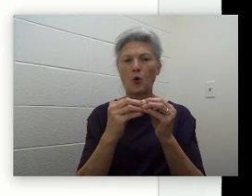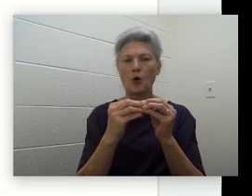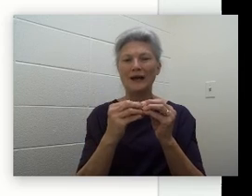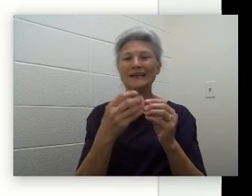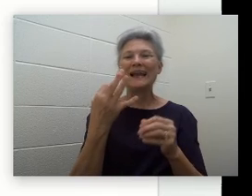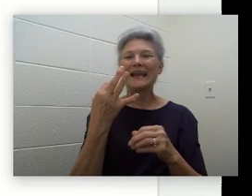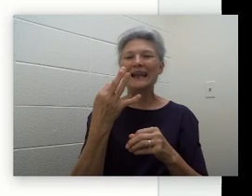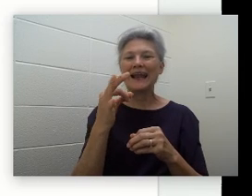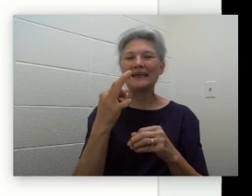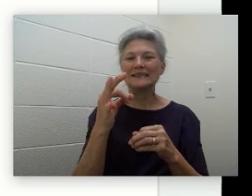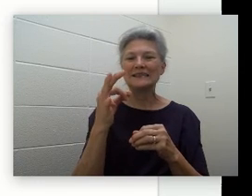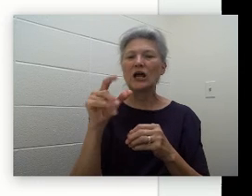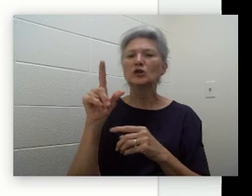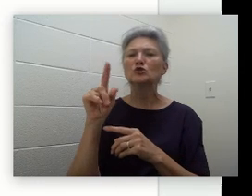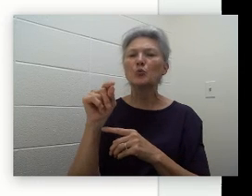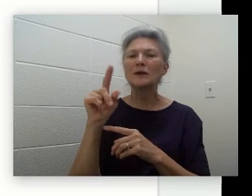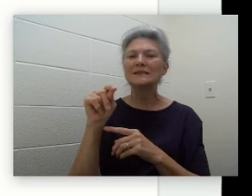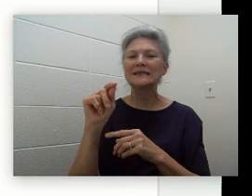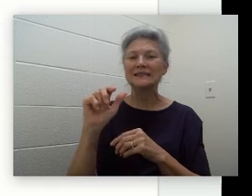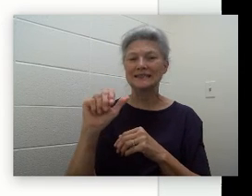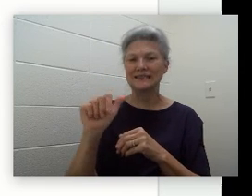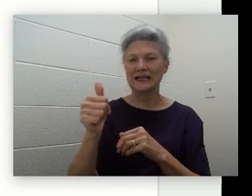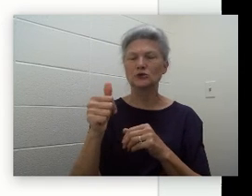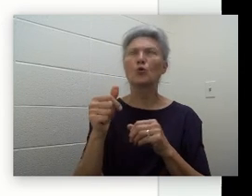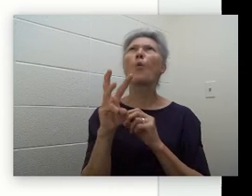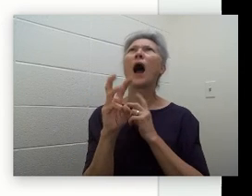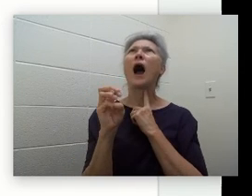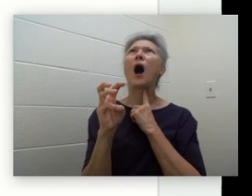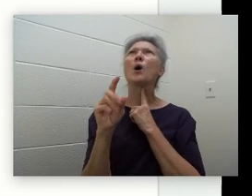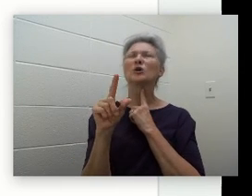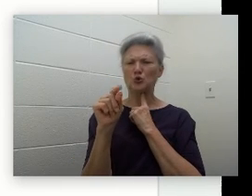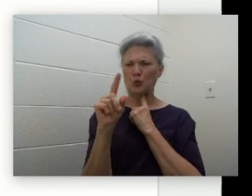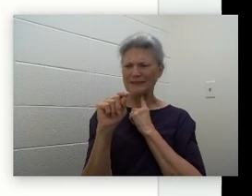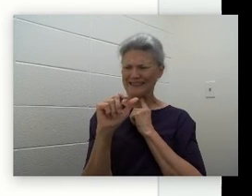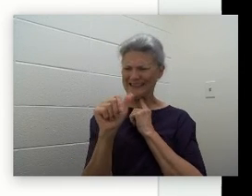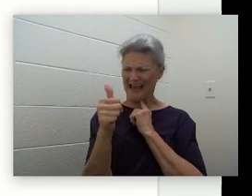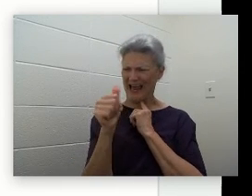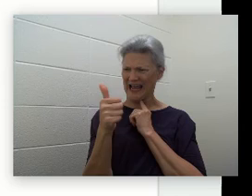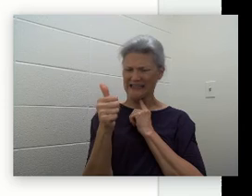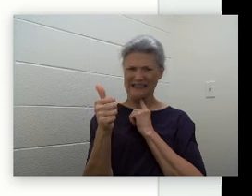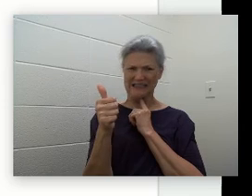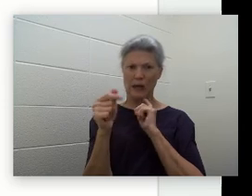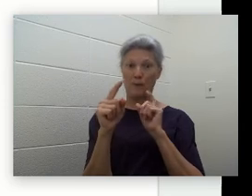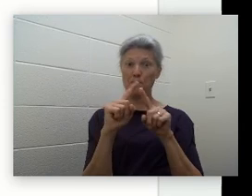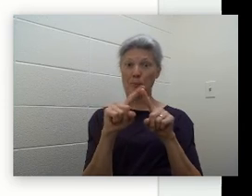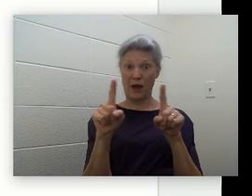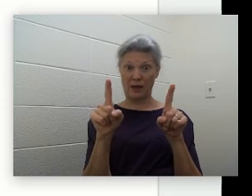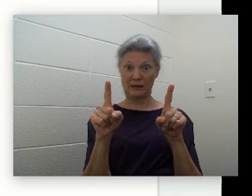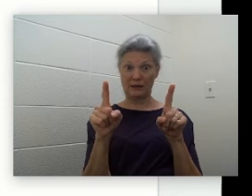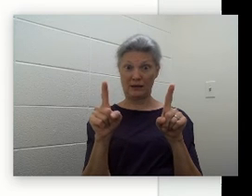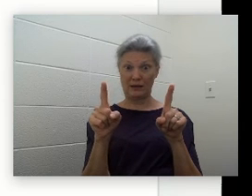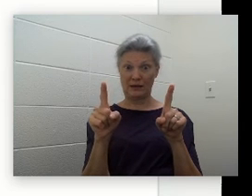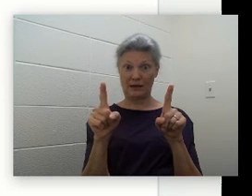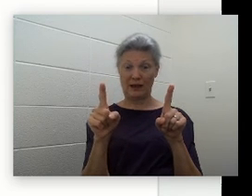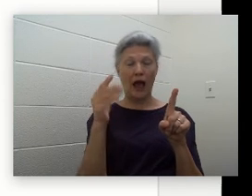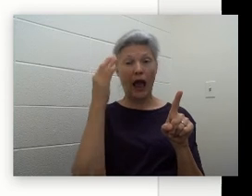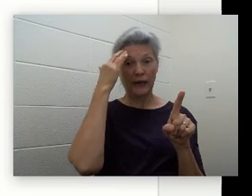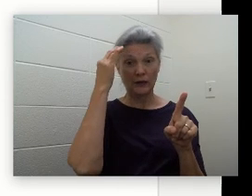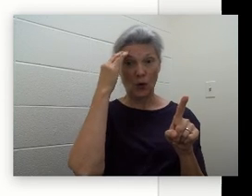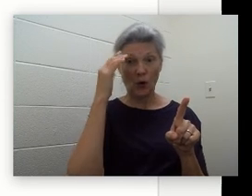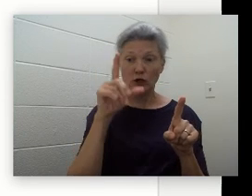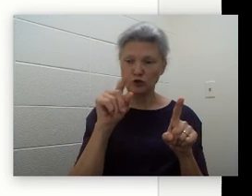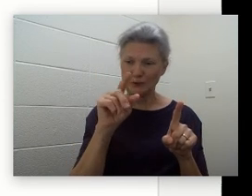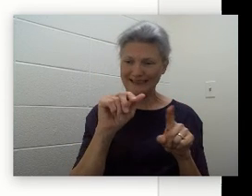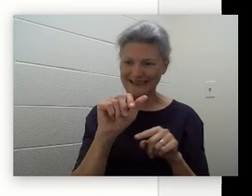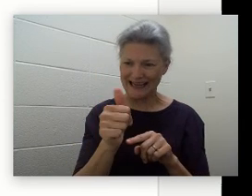is 19, 20. Wow, that gives me 20 tens. But you guys, I know that